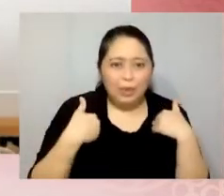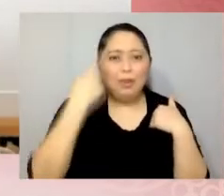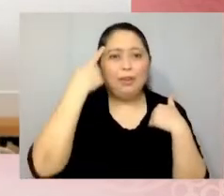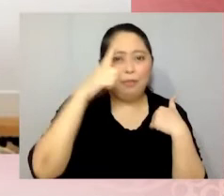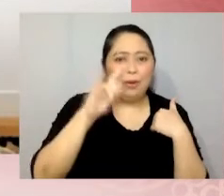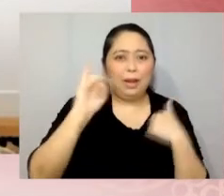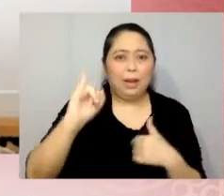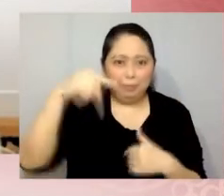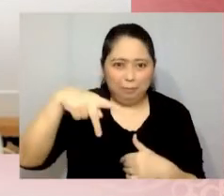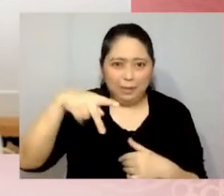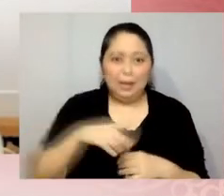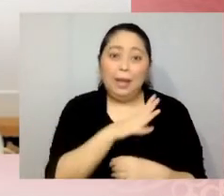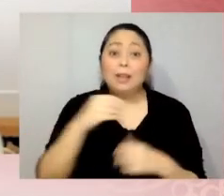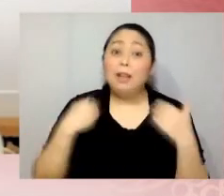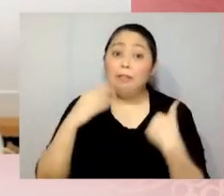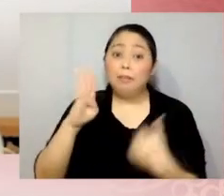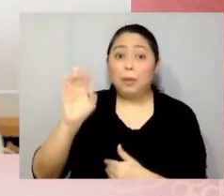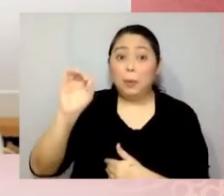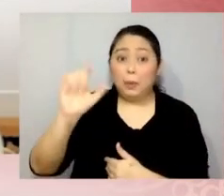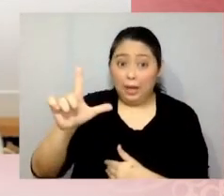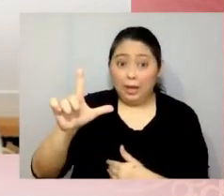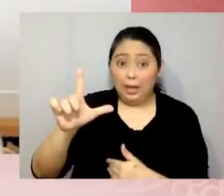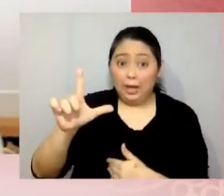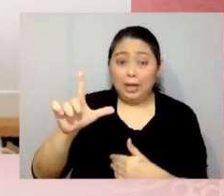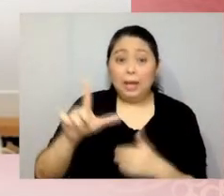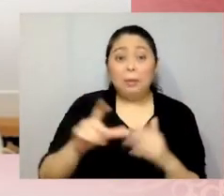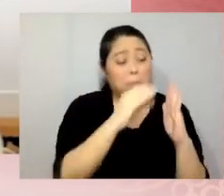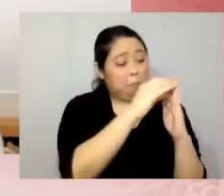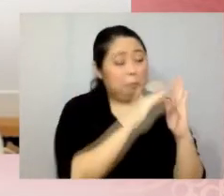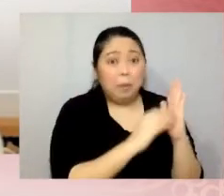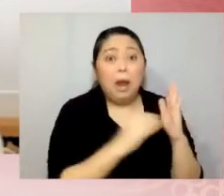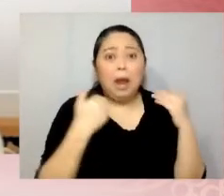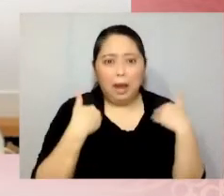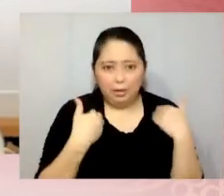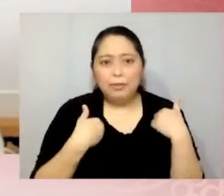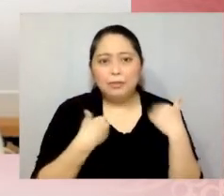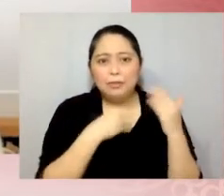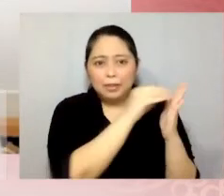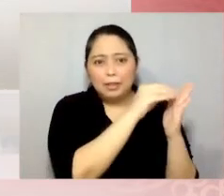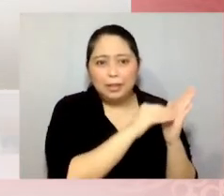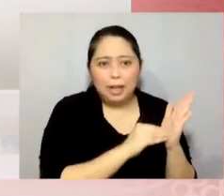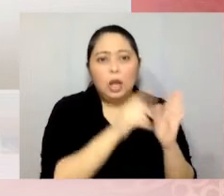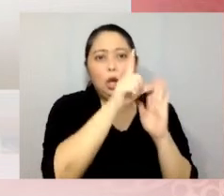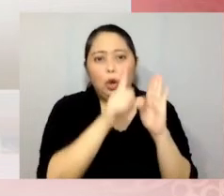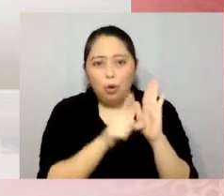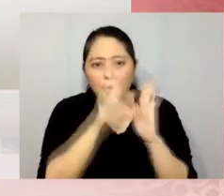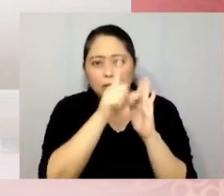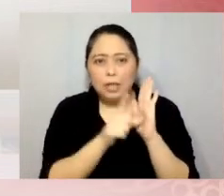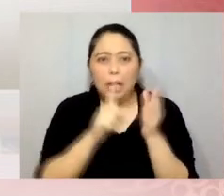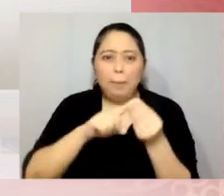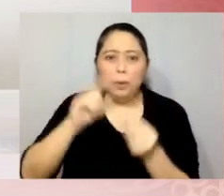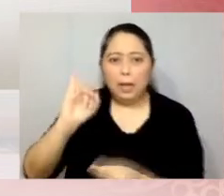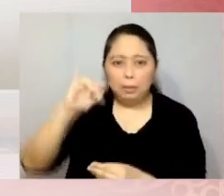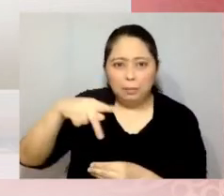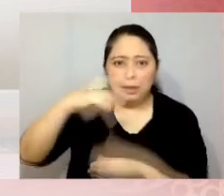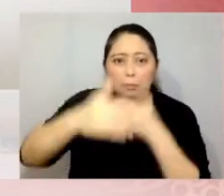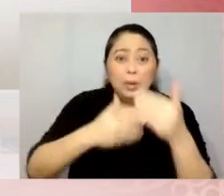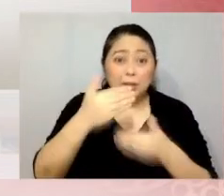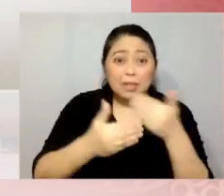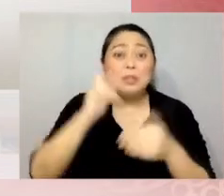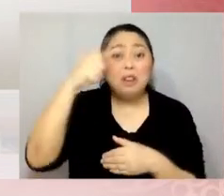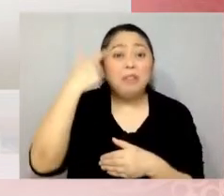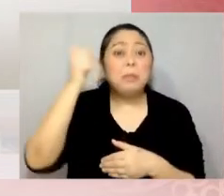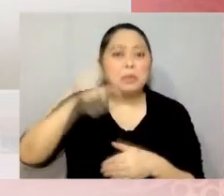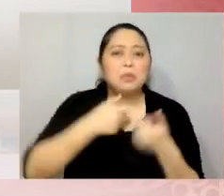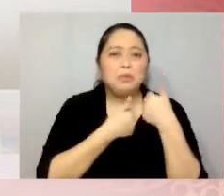that the government should adhere to the customary laws and indigenous processes